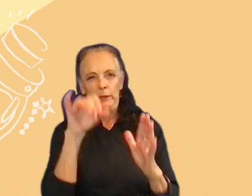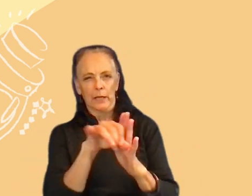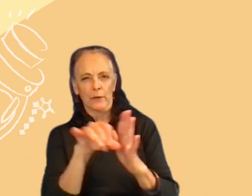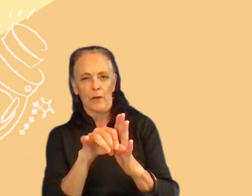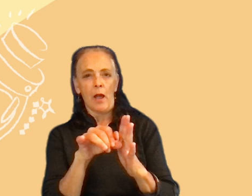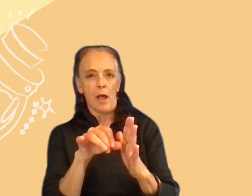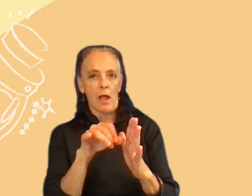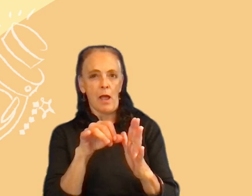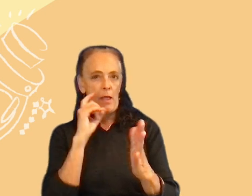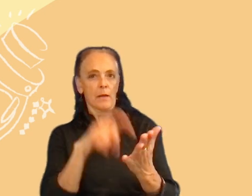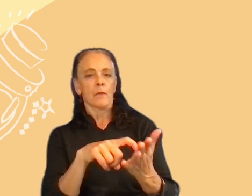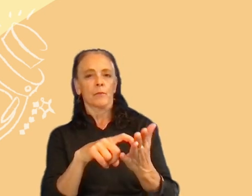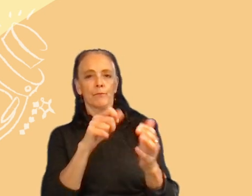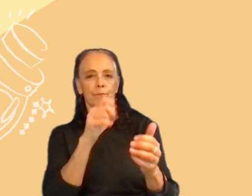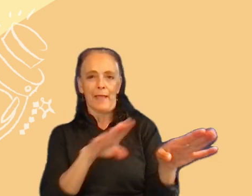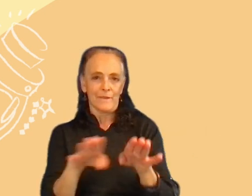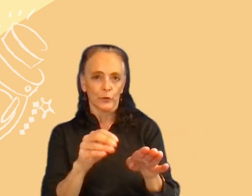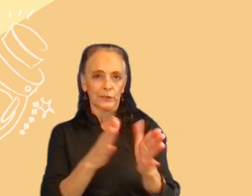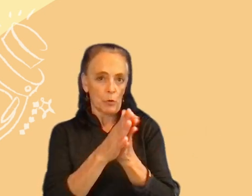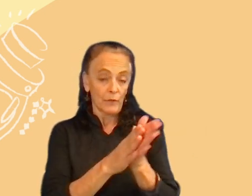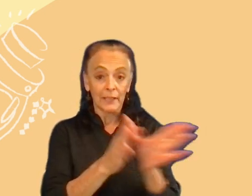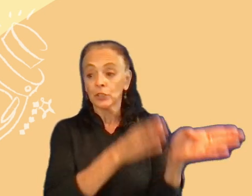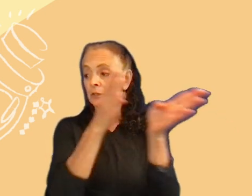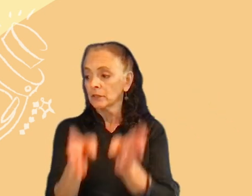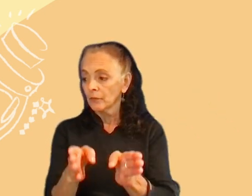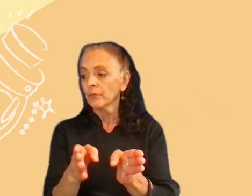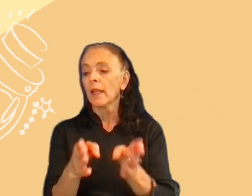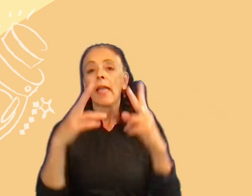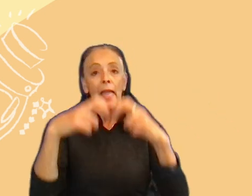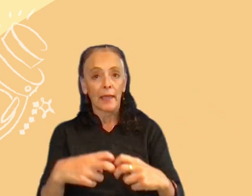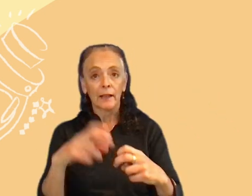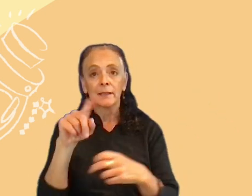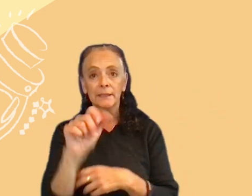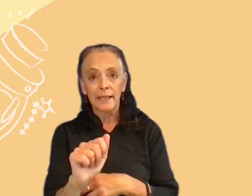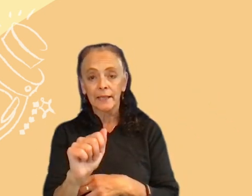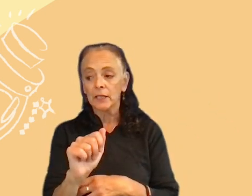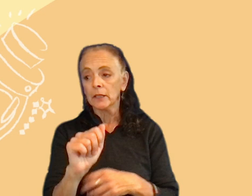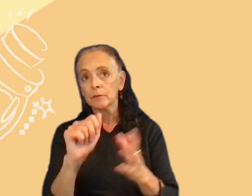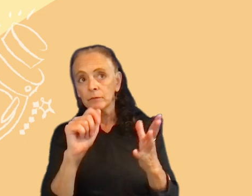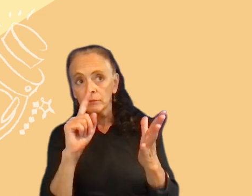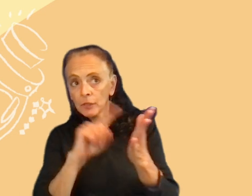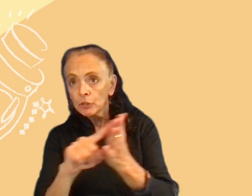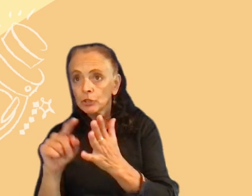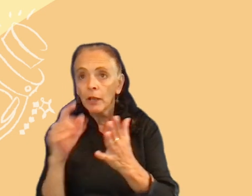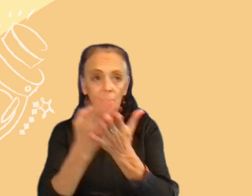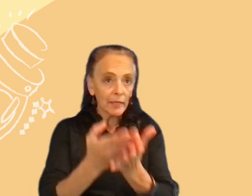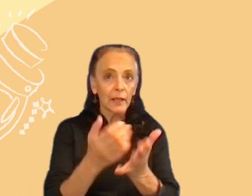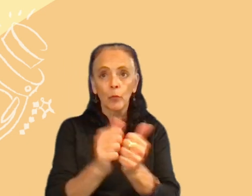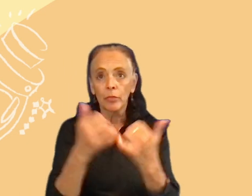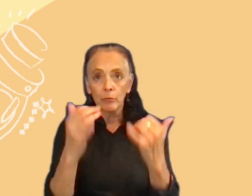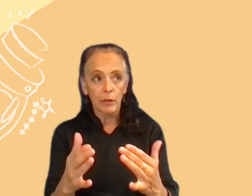behaviors and motivations then we would analyze this data and check with the player base validate with the player